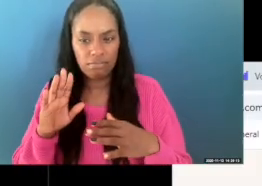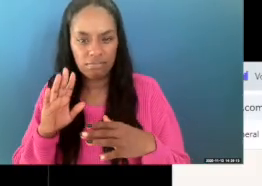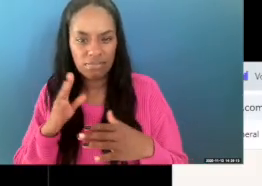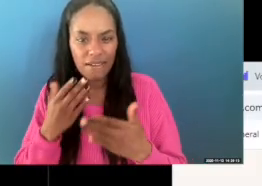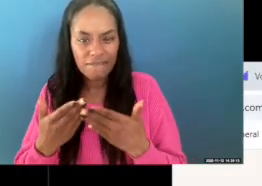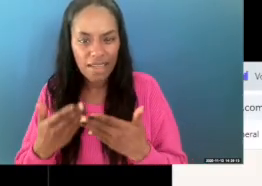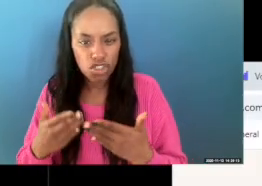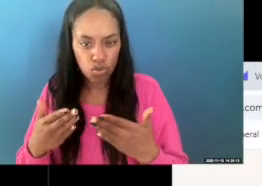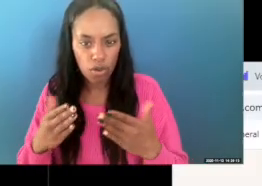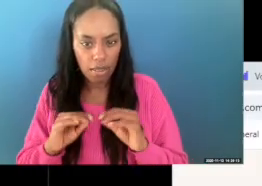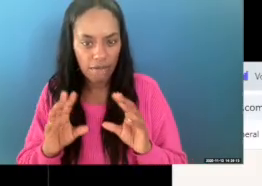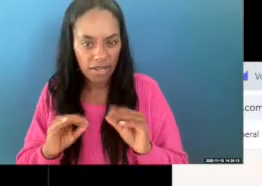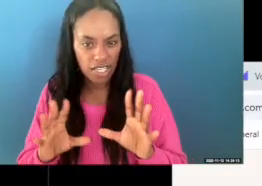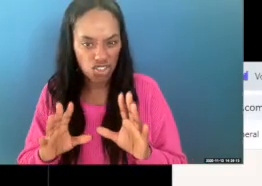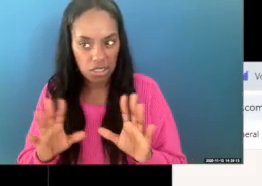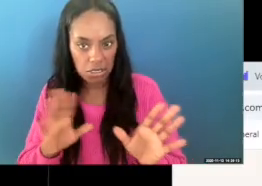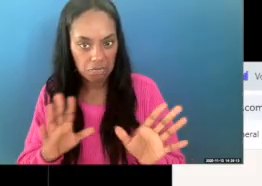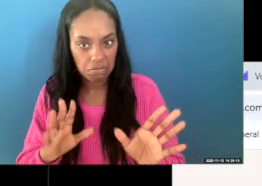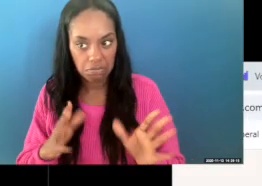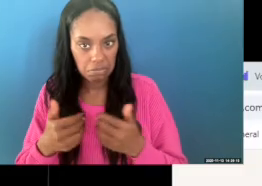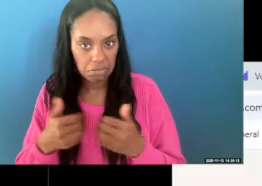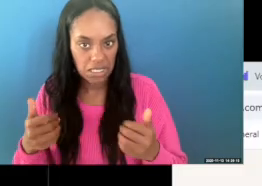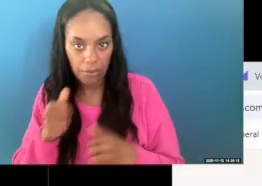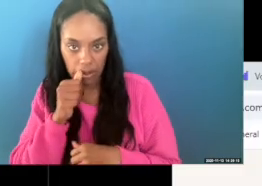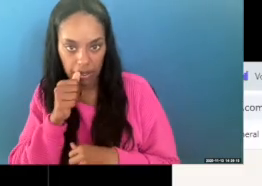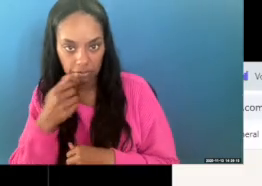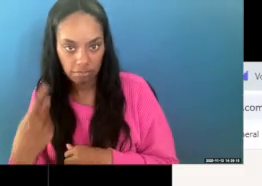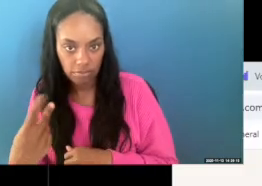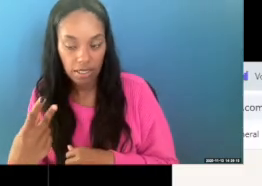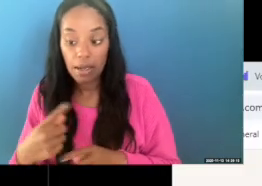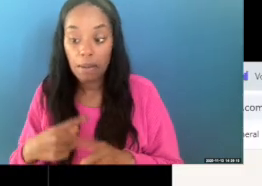reserved, but not actually been handed out. So that's an issue as well.